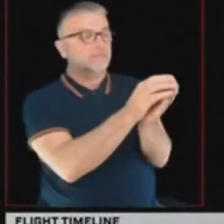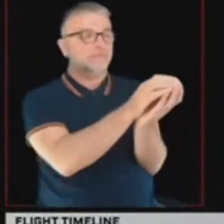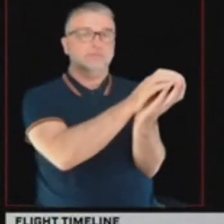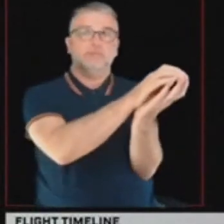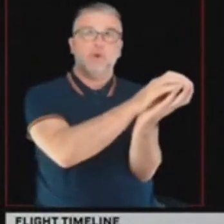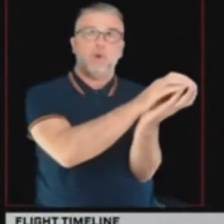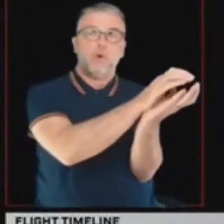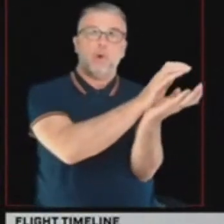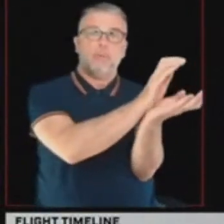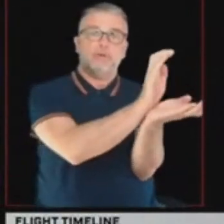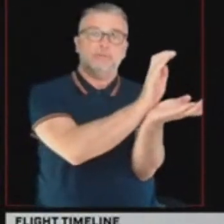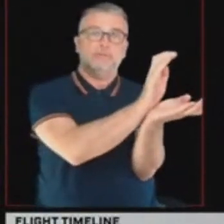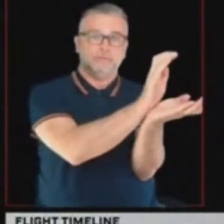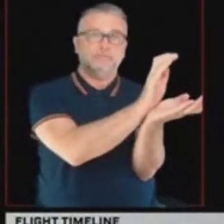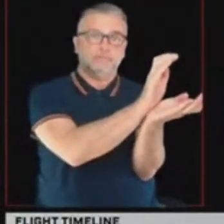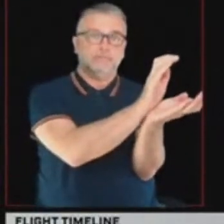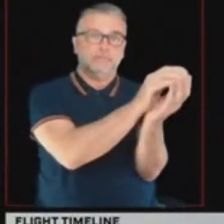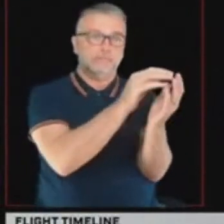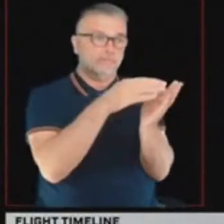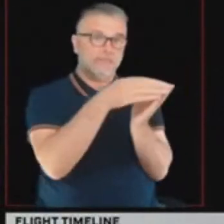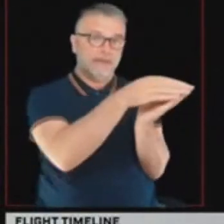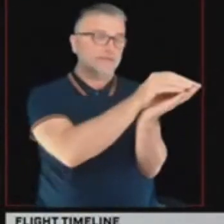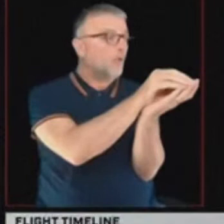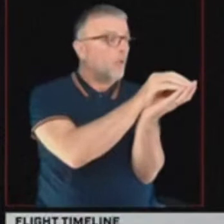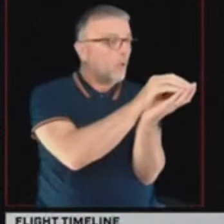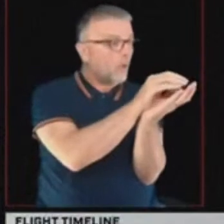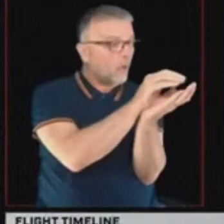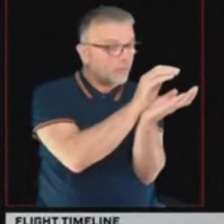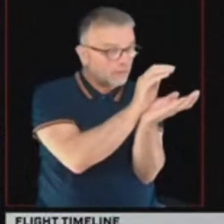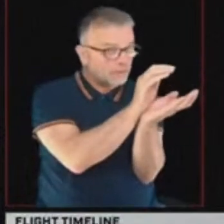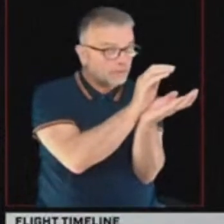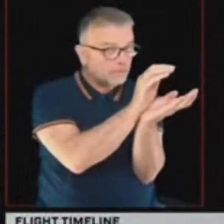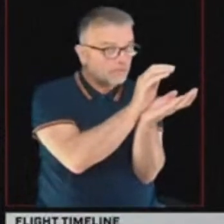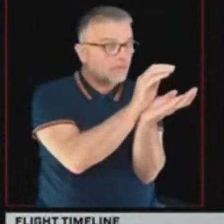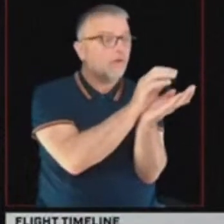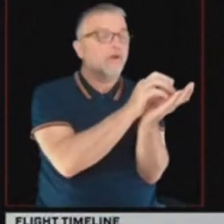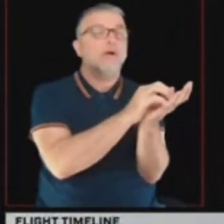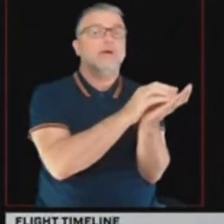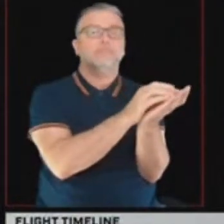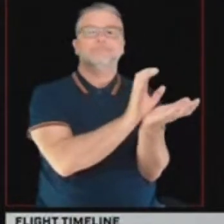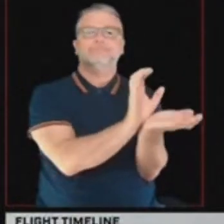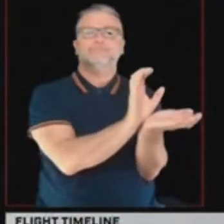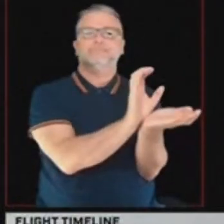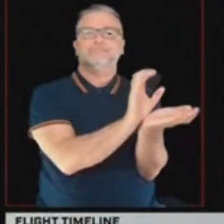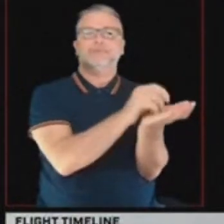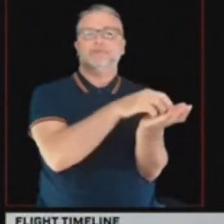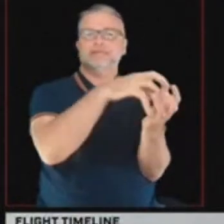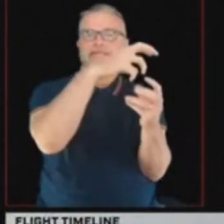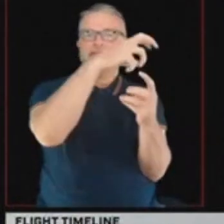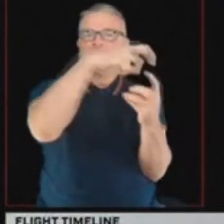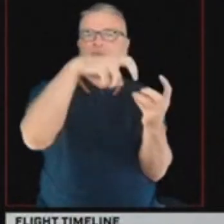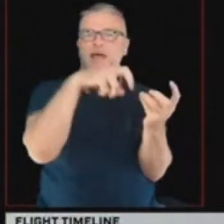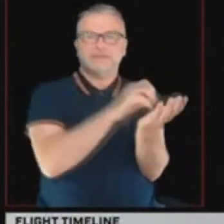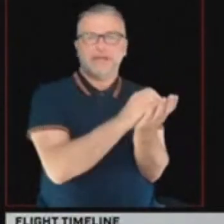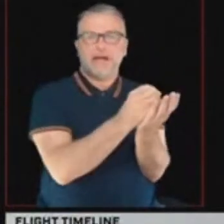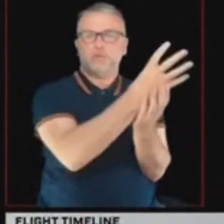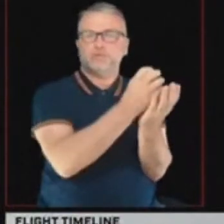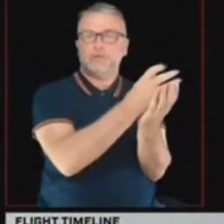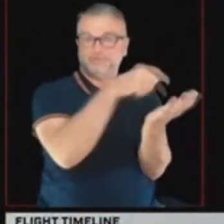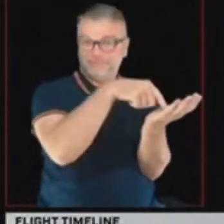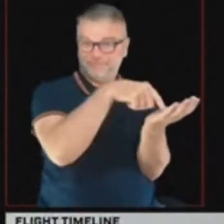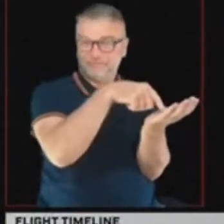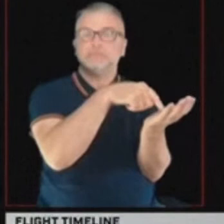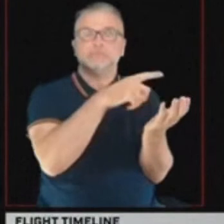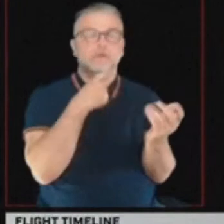ordnance firing. That opens up that section and exposes the payloads. We continue